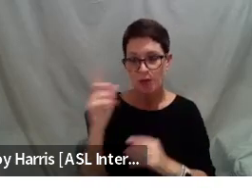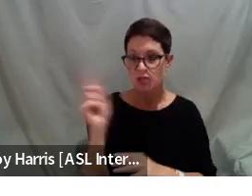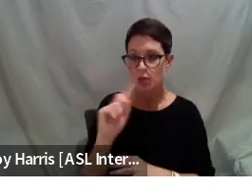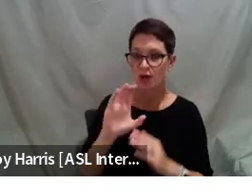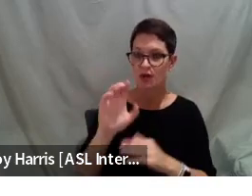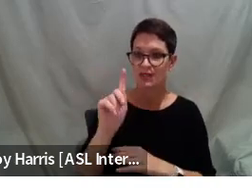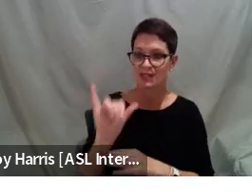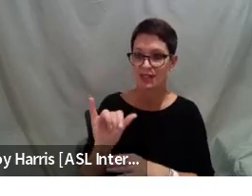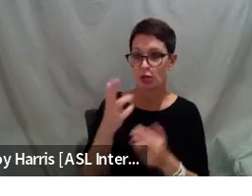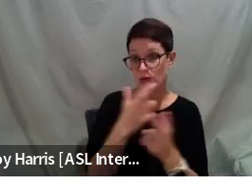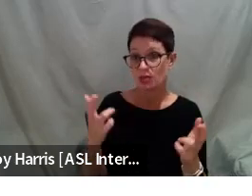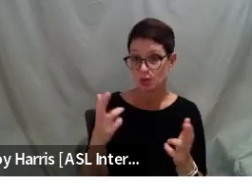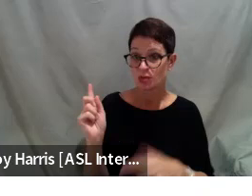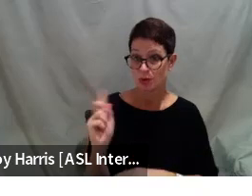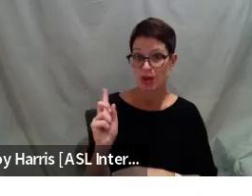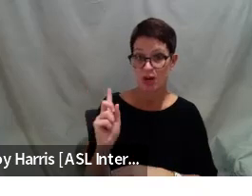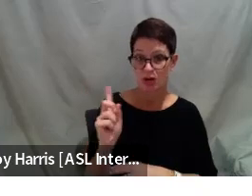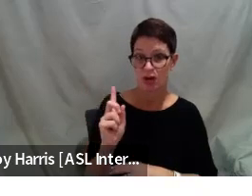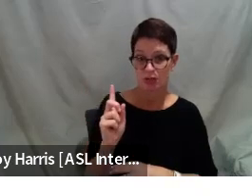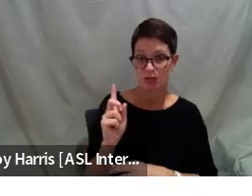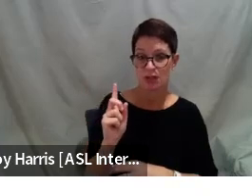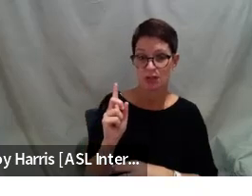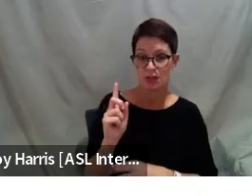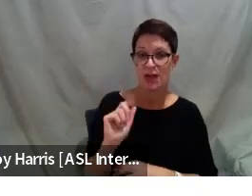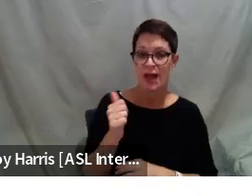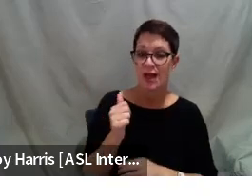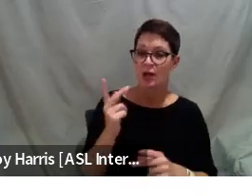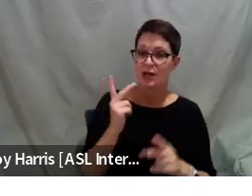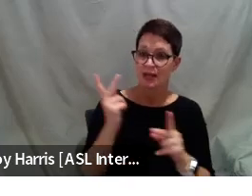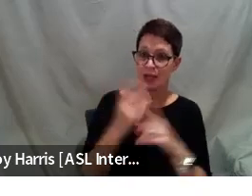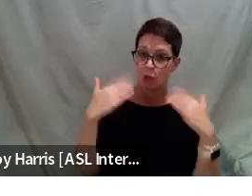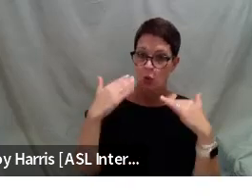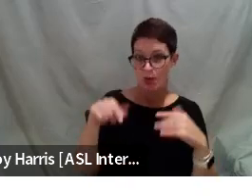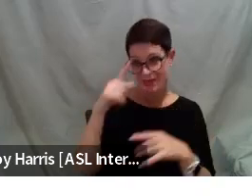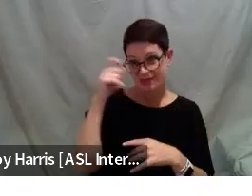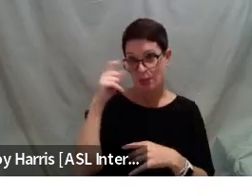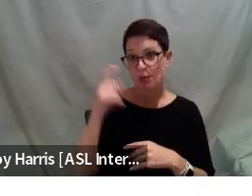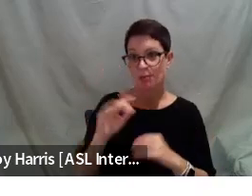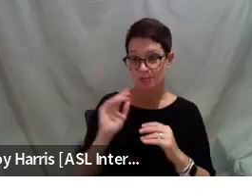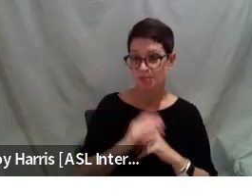city resources and how to stay cool this summer.